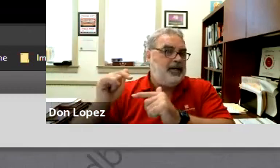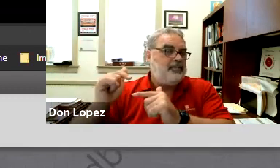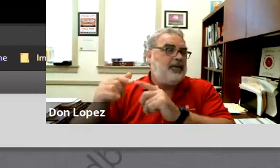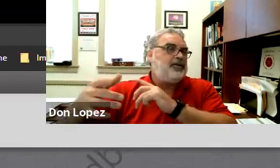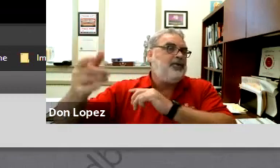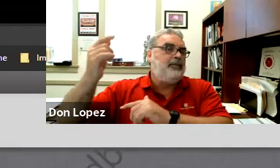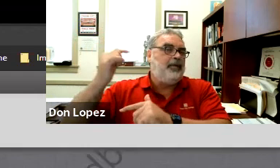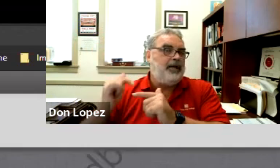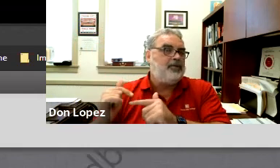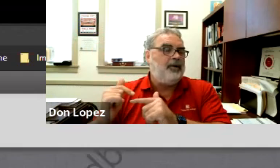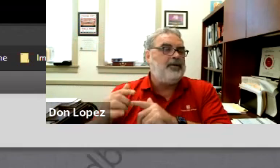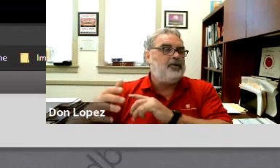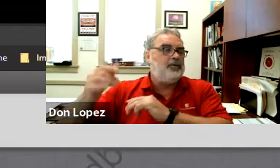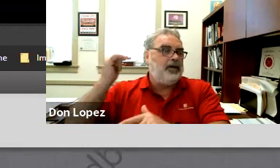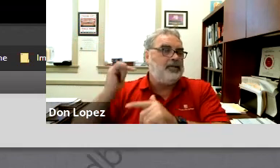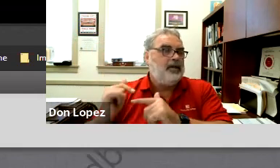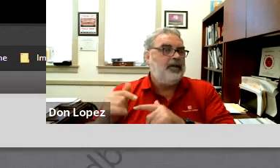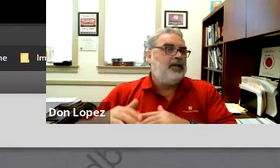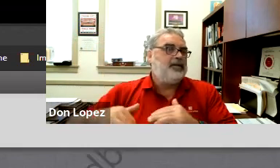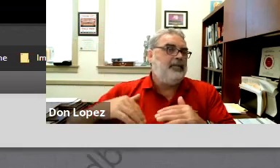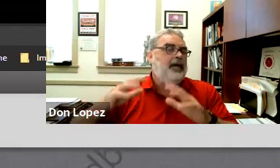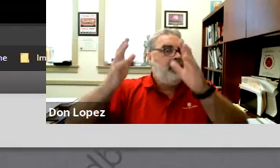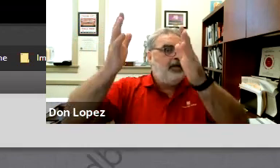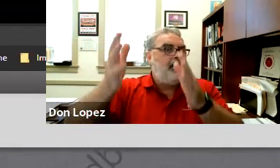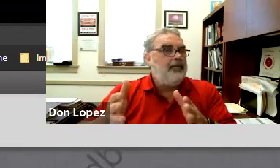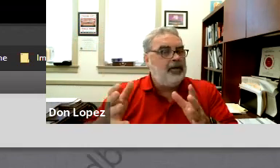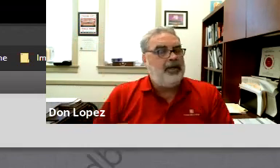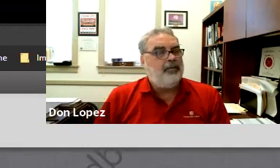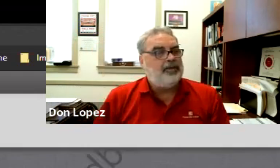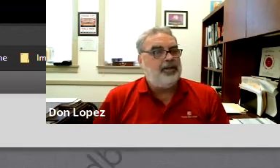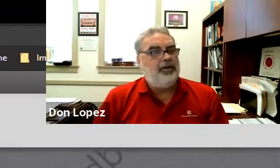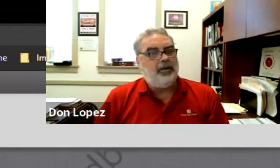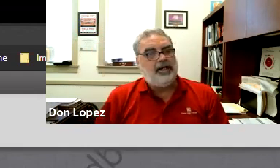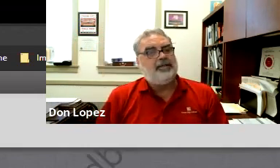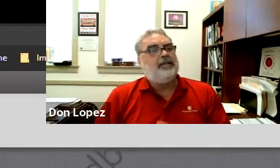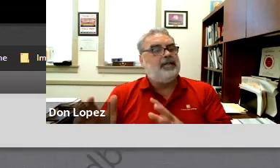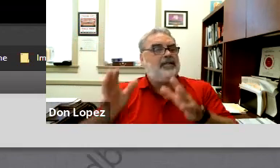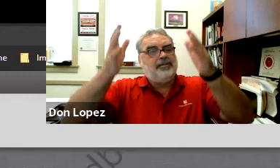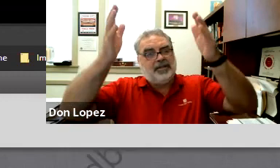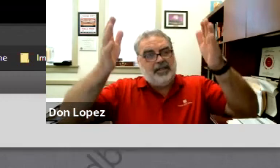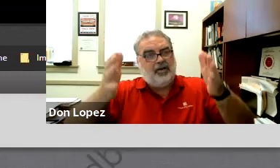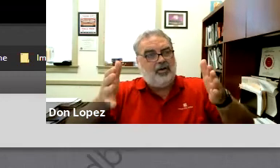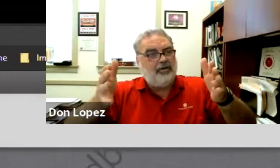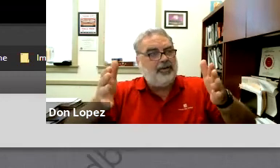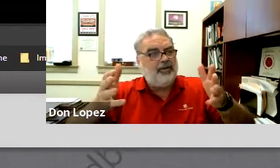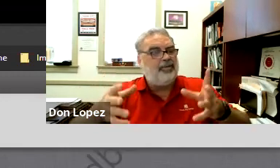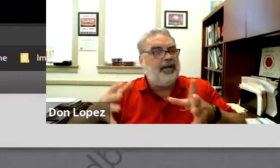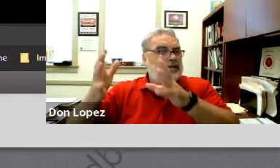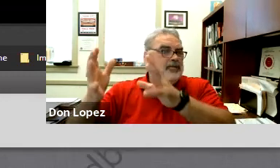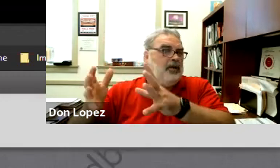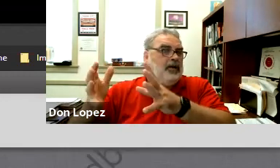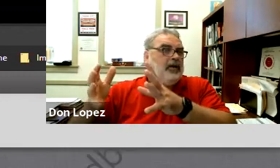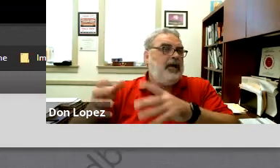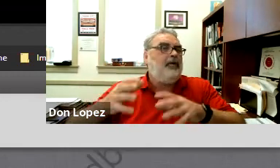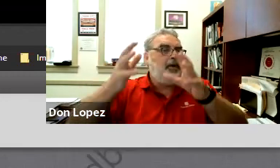say, based upon this unit plan, here's my resource request. You're going to submit. And then I'm going to be able to utilize this system to see all of the unit